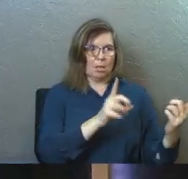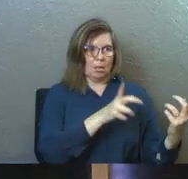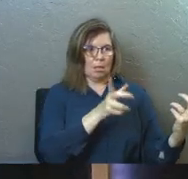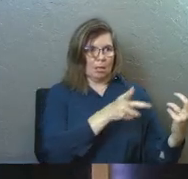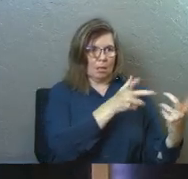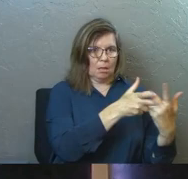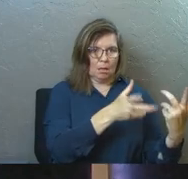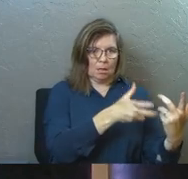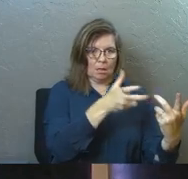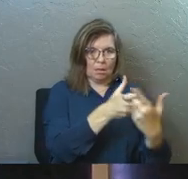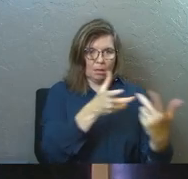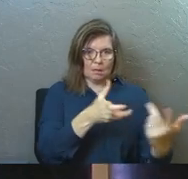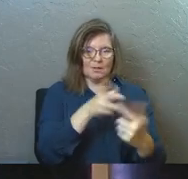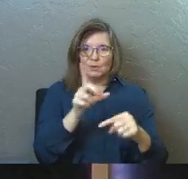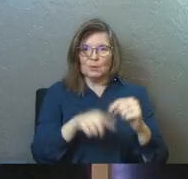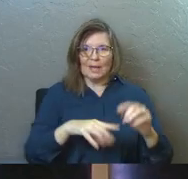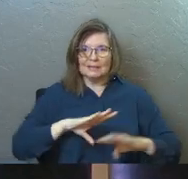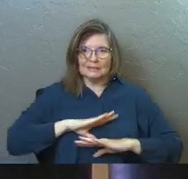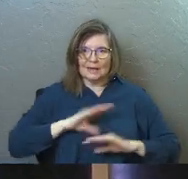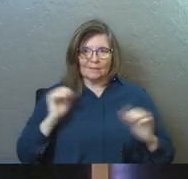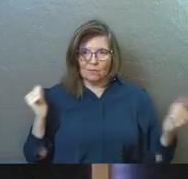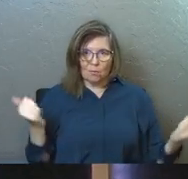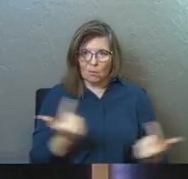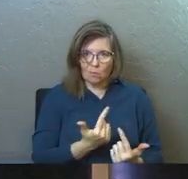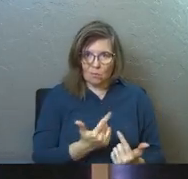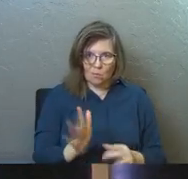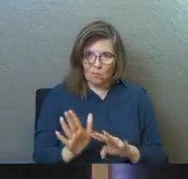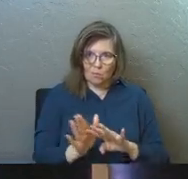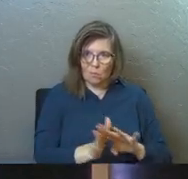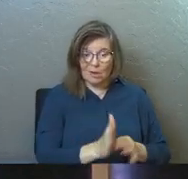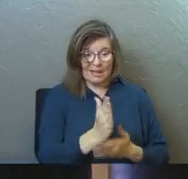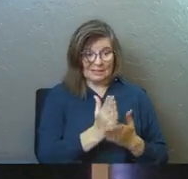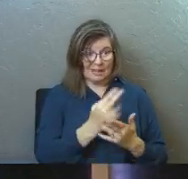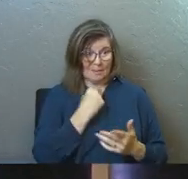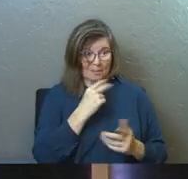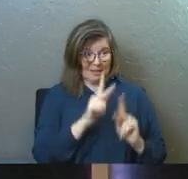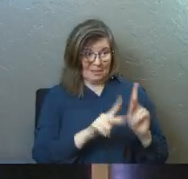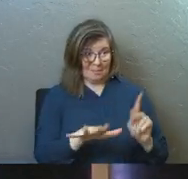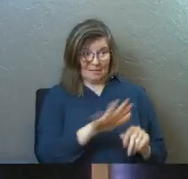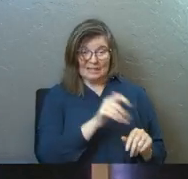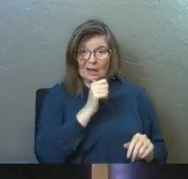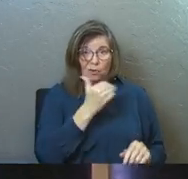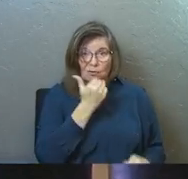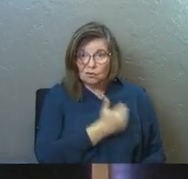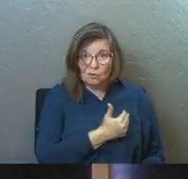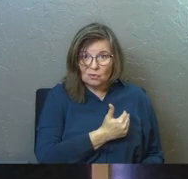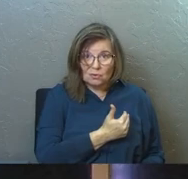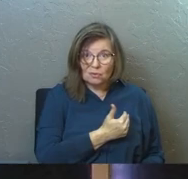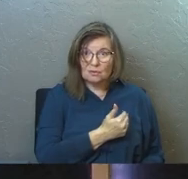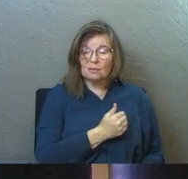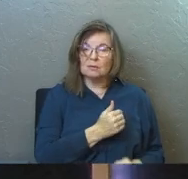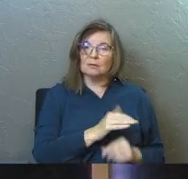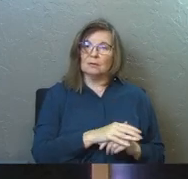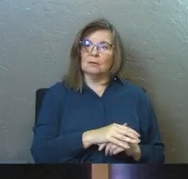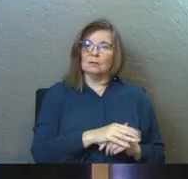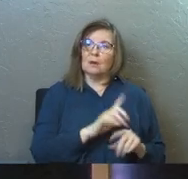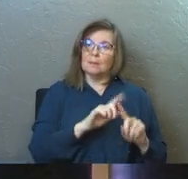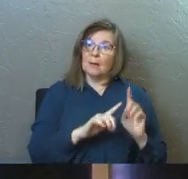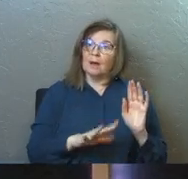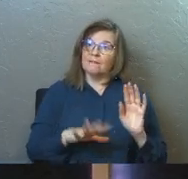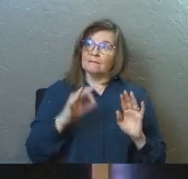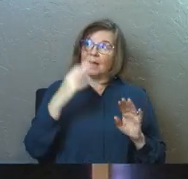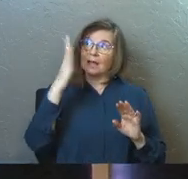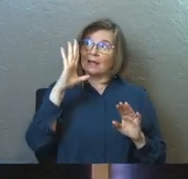to please. You can never do it all. And some of those voices in your life are not good voices. And then don't miss God in the mix,